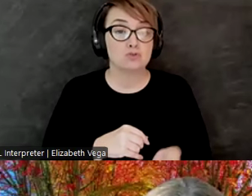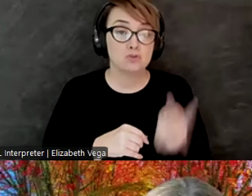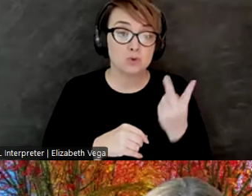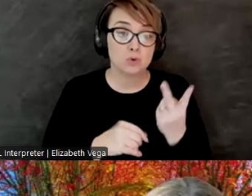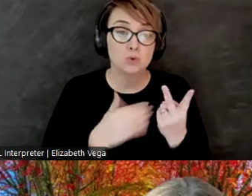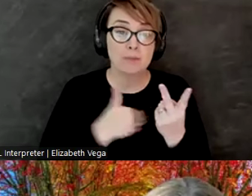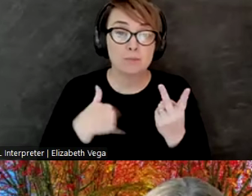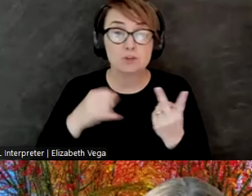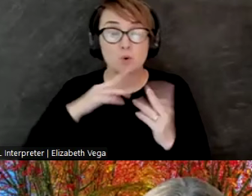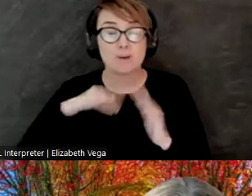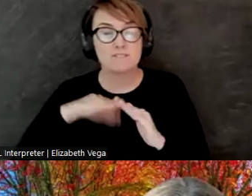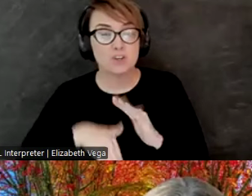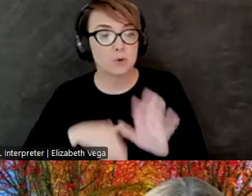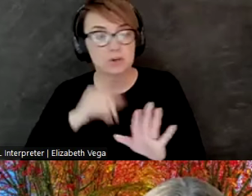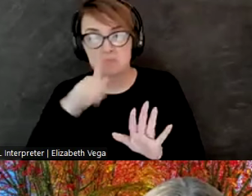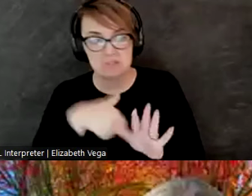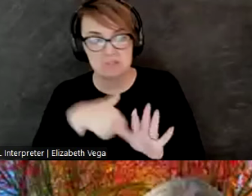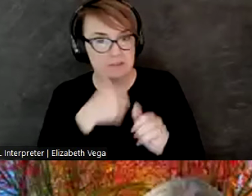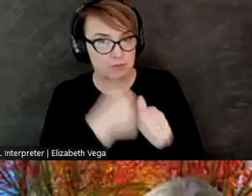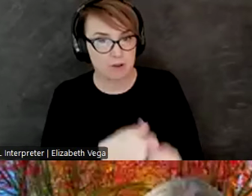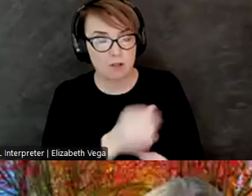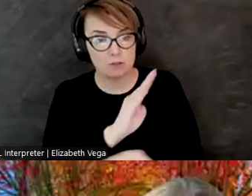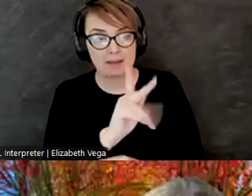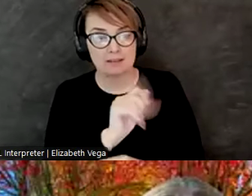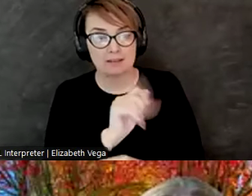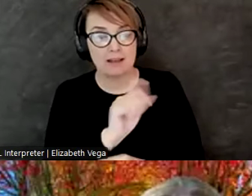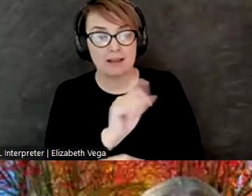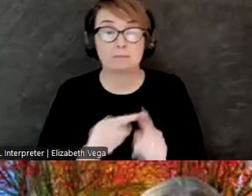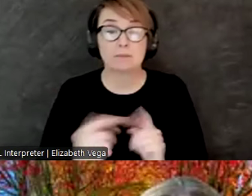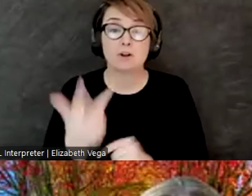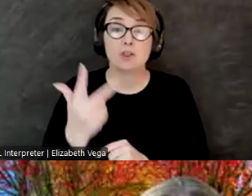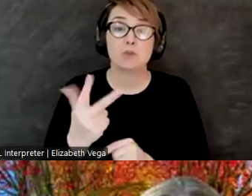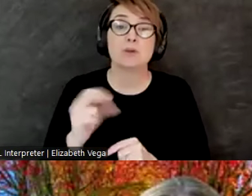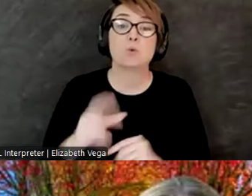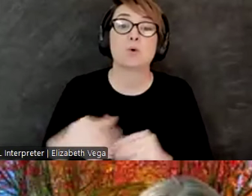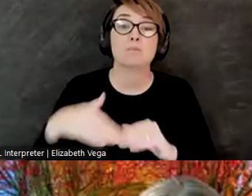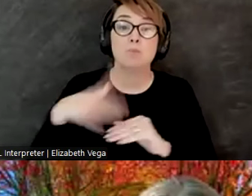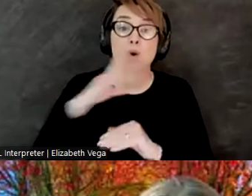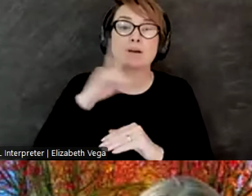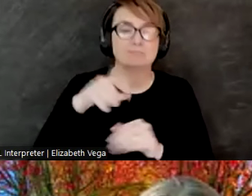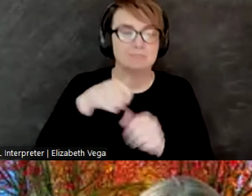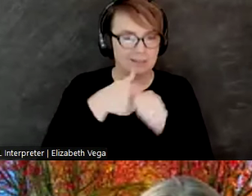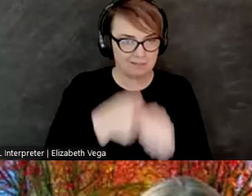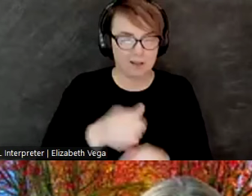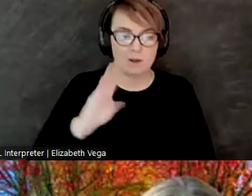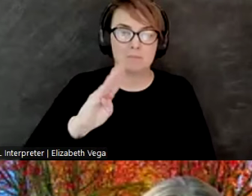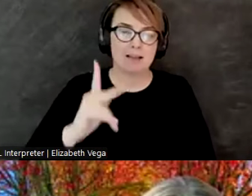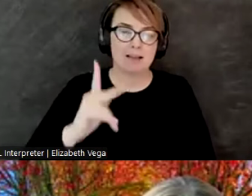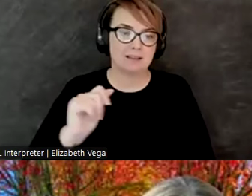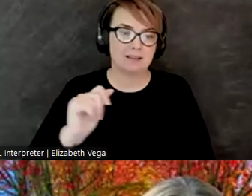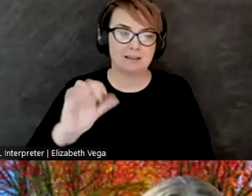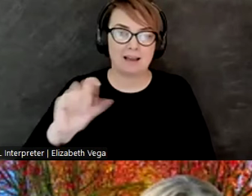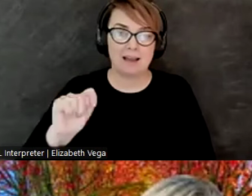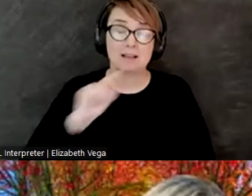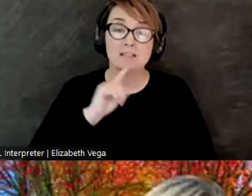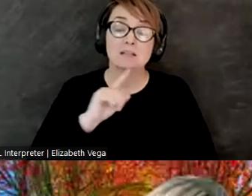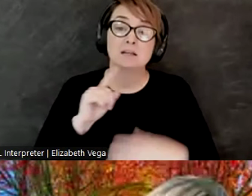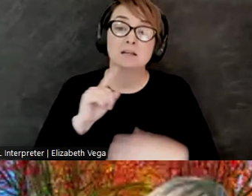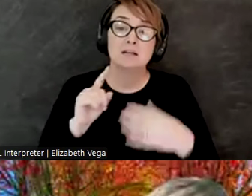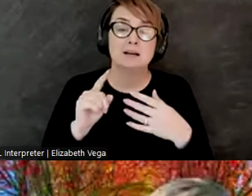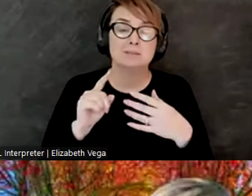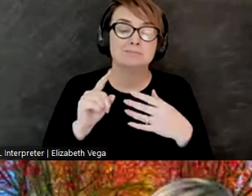not subject to Bagley-Keene. Three members or more, subject to Bagley-Keene, meaning the posting, noticing